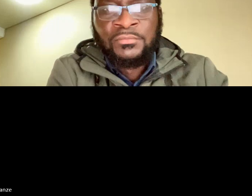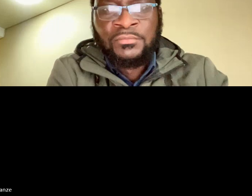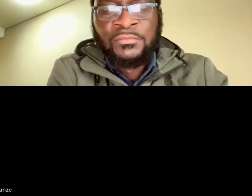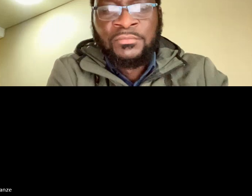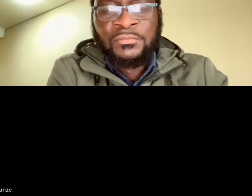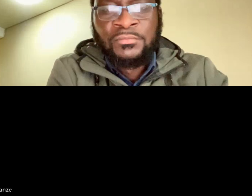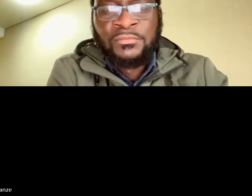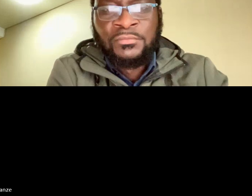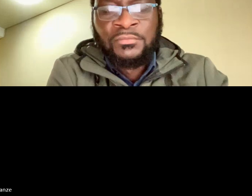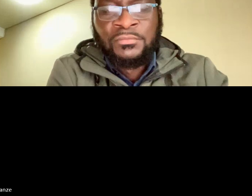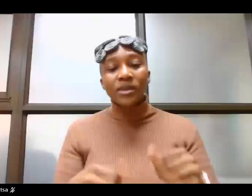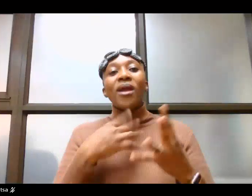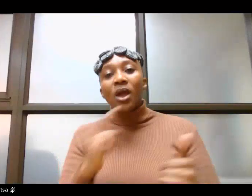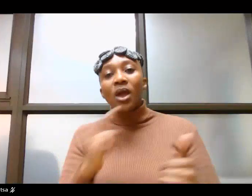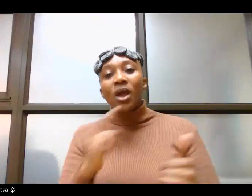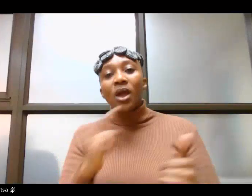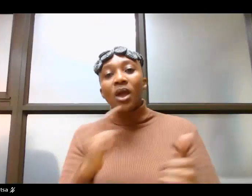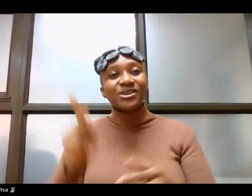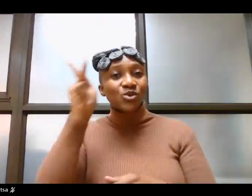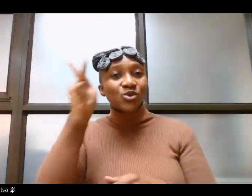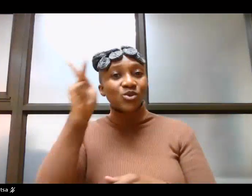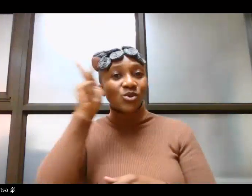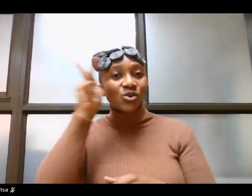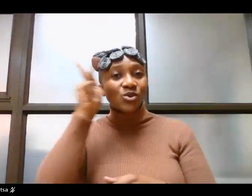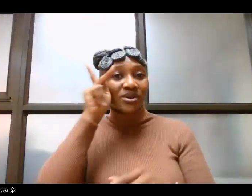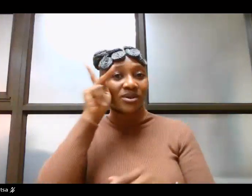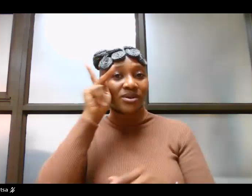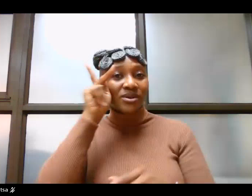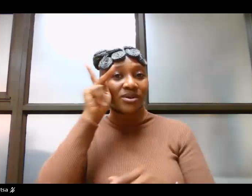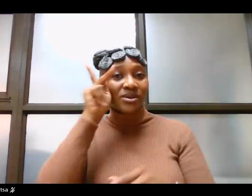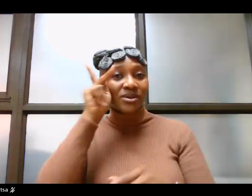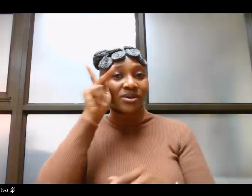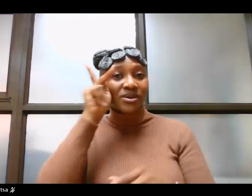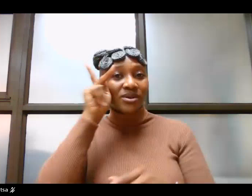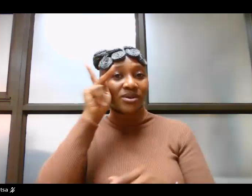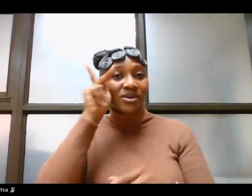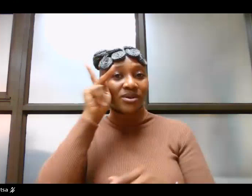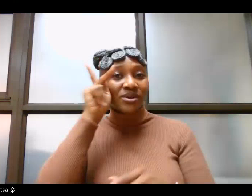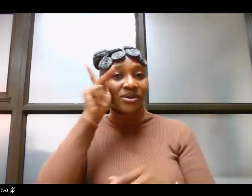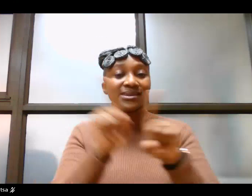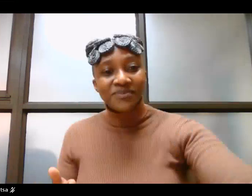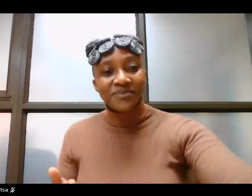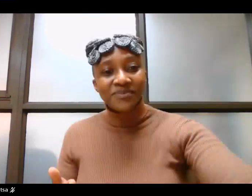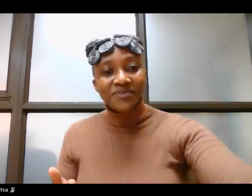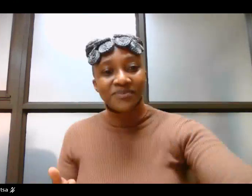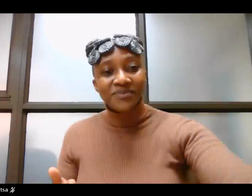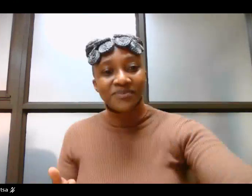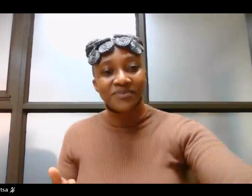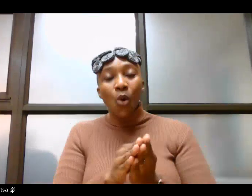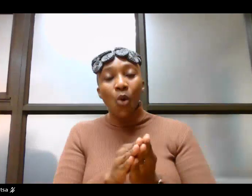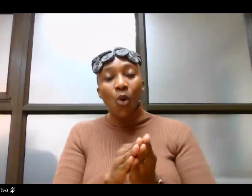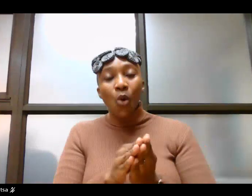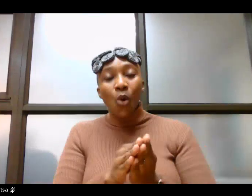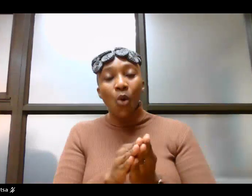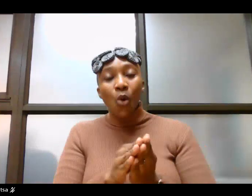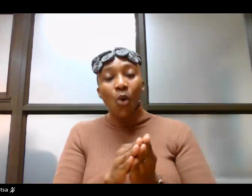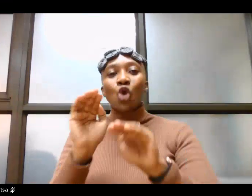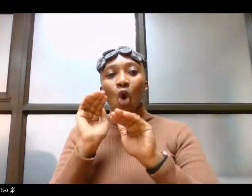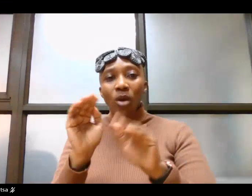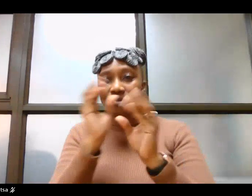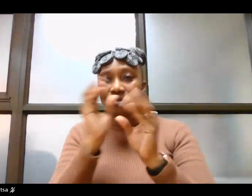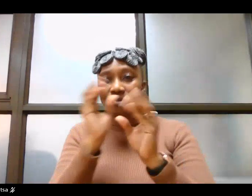and perception of disability. It's just not recorded anywhere. It's not taught in schools